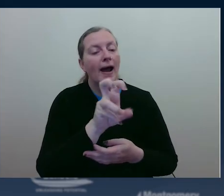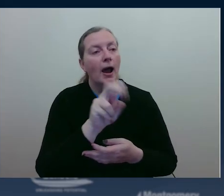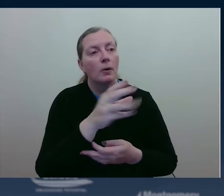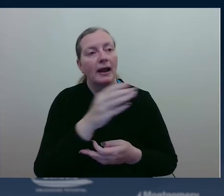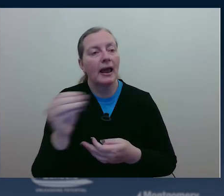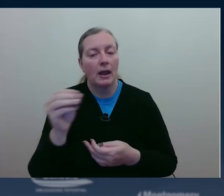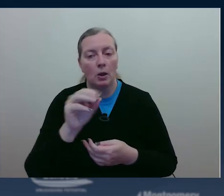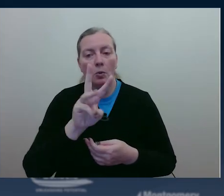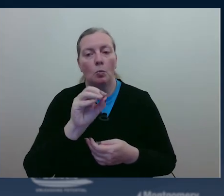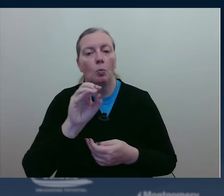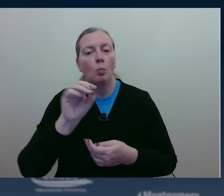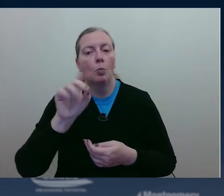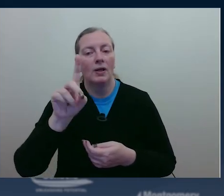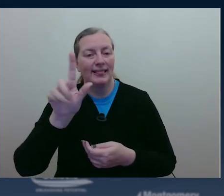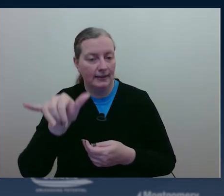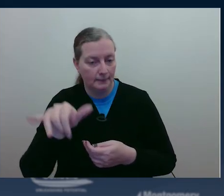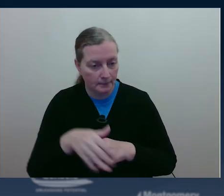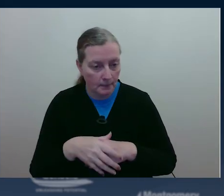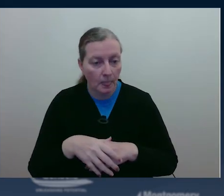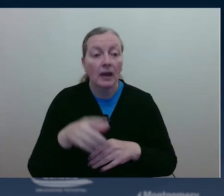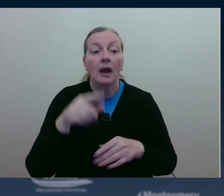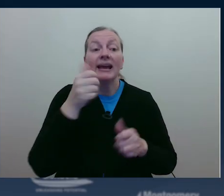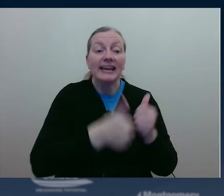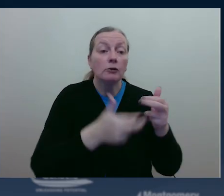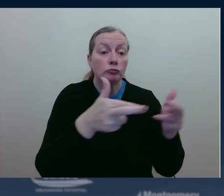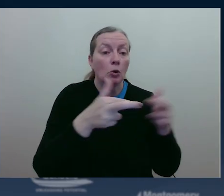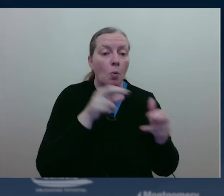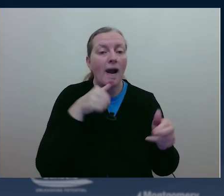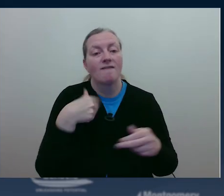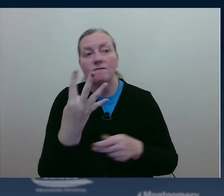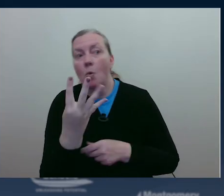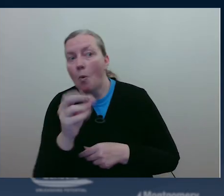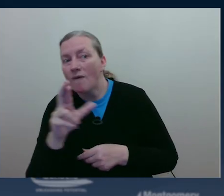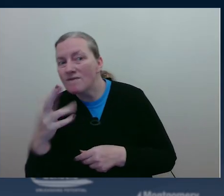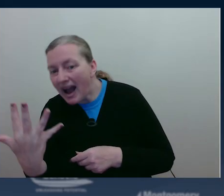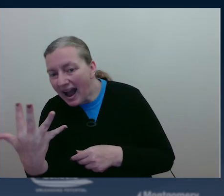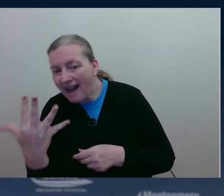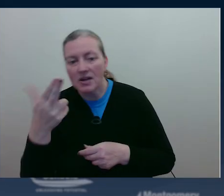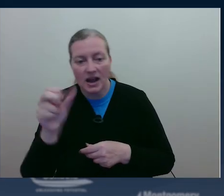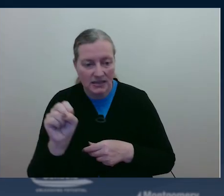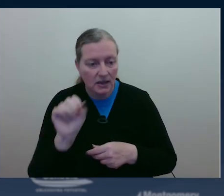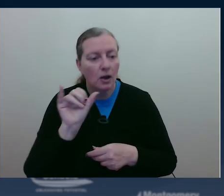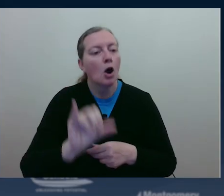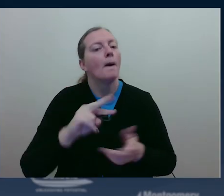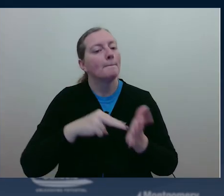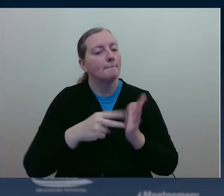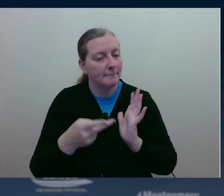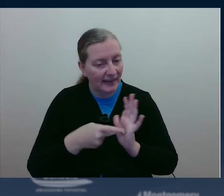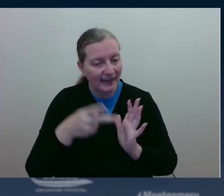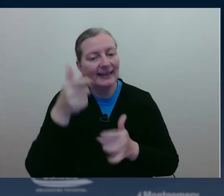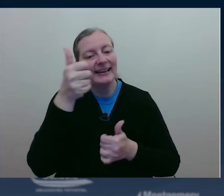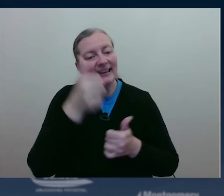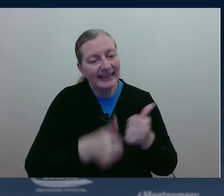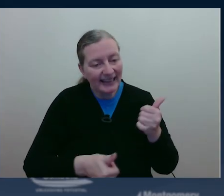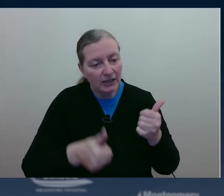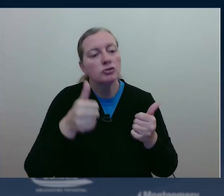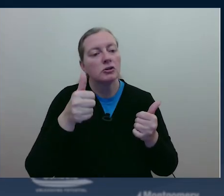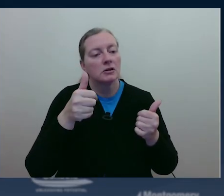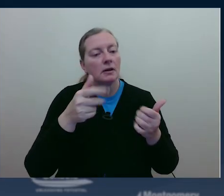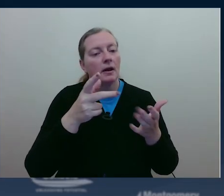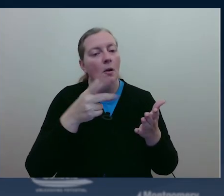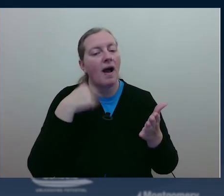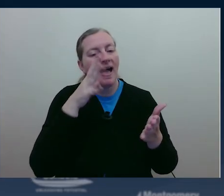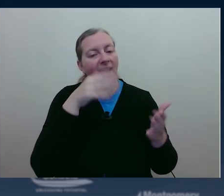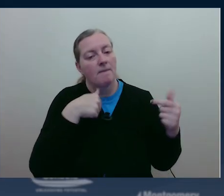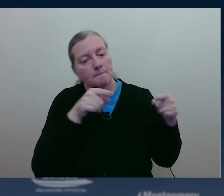schools, and students will have access to a parallel suite of programs in each region with central stop transportation.